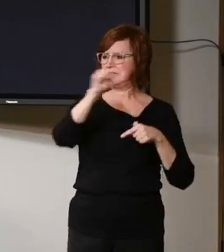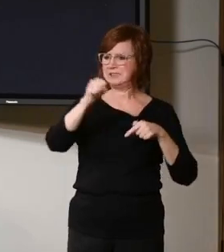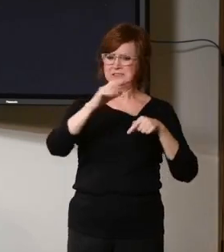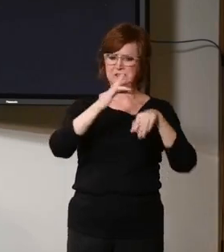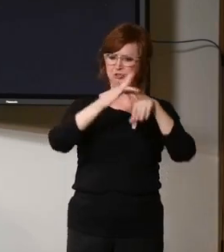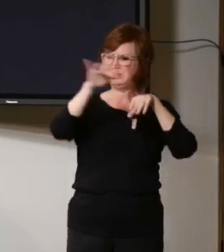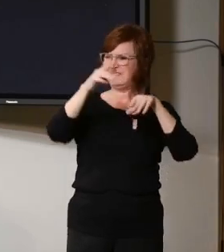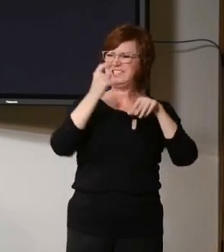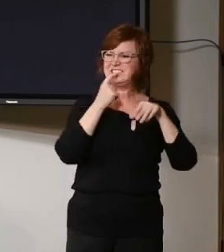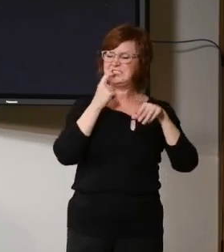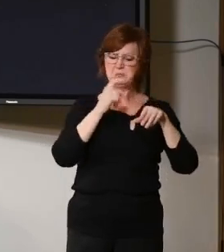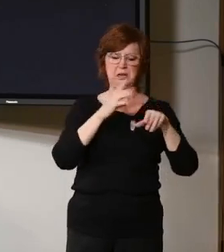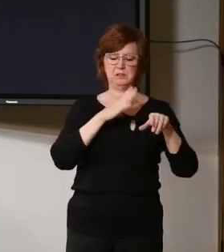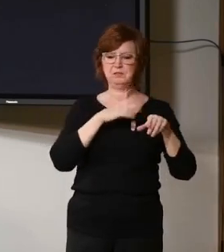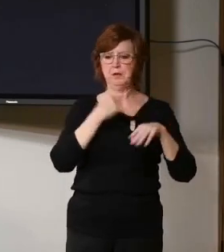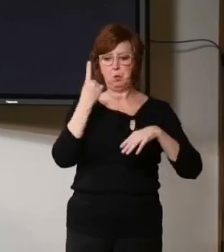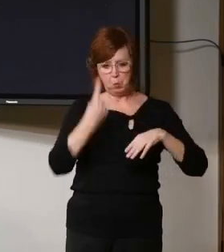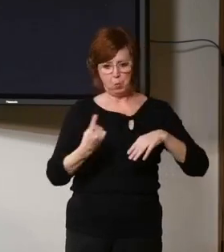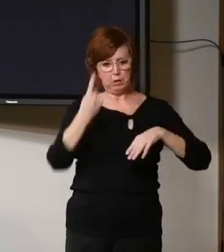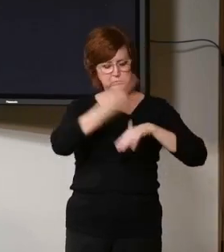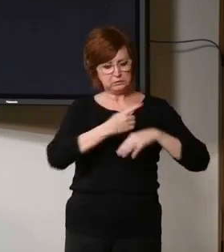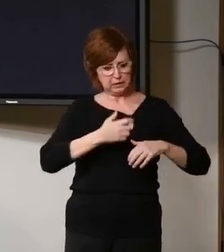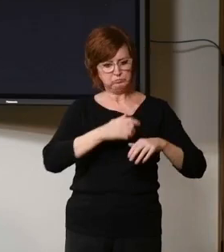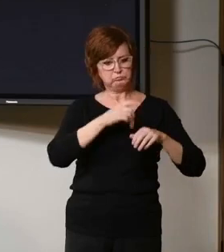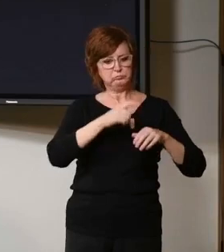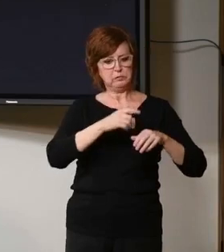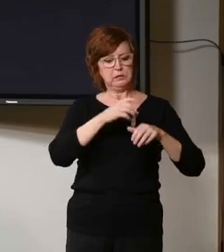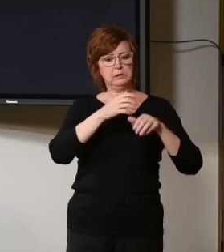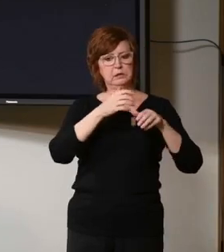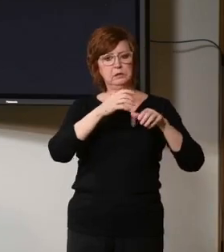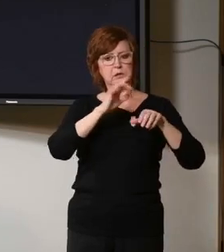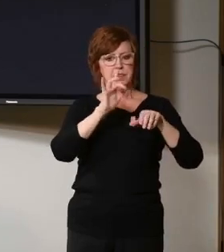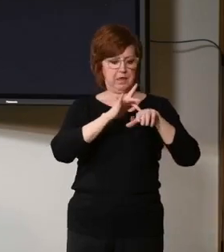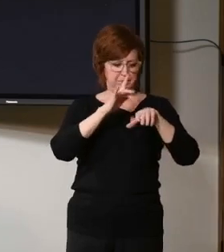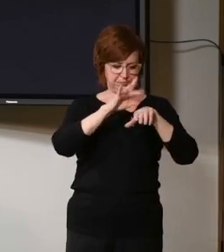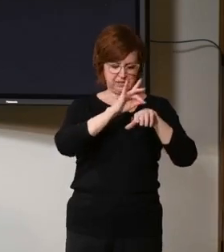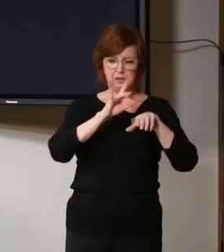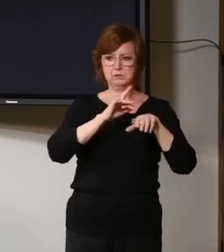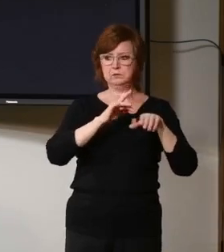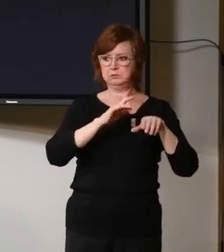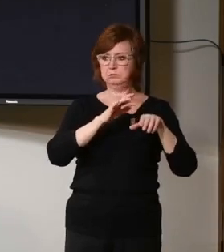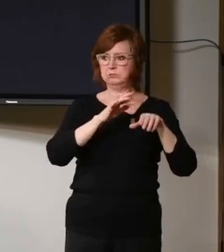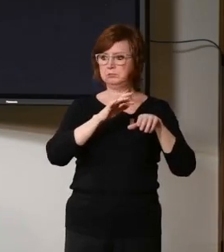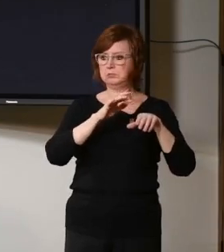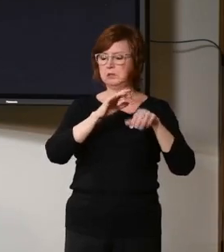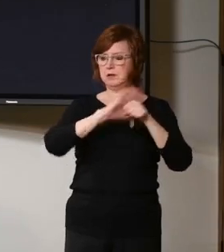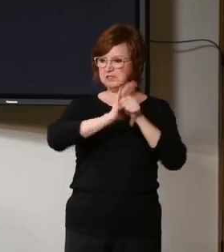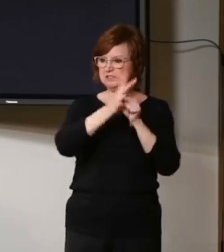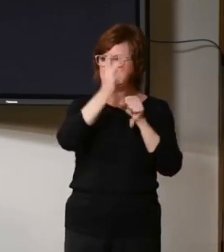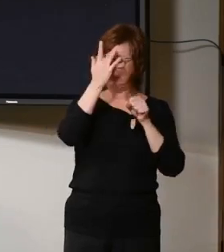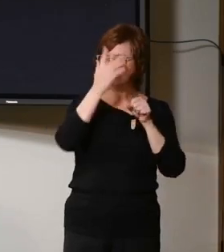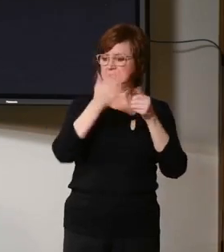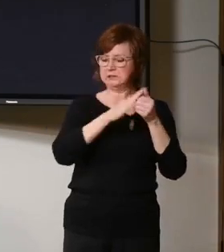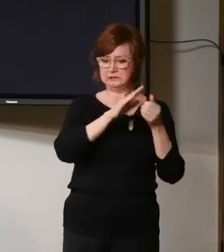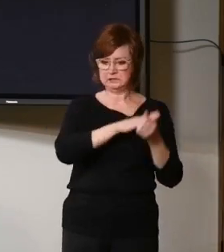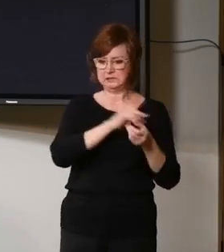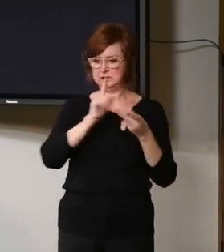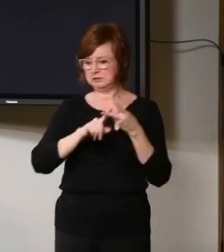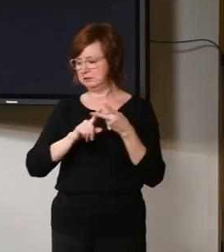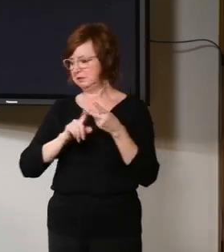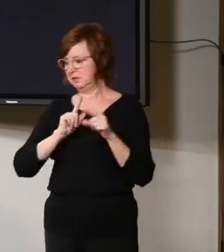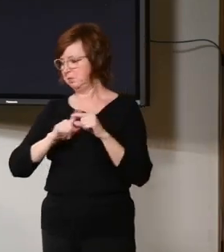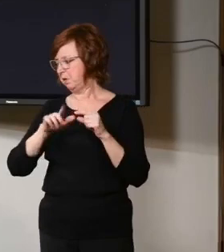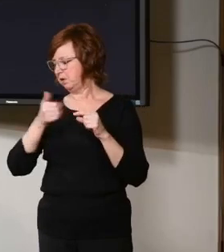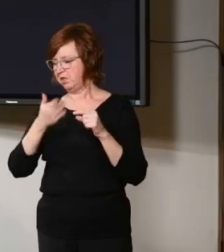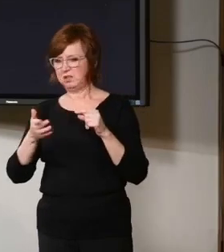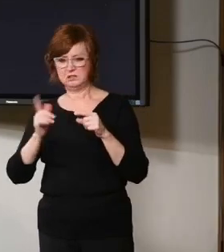like paper, it doesn't last more than a few hours. I think the general principles are the same. When we go out, even if